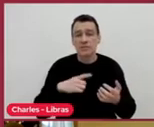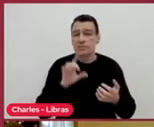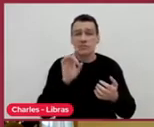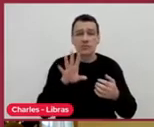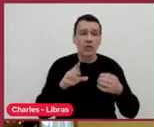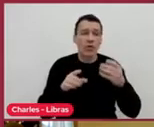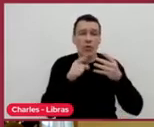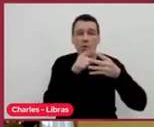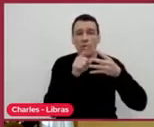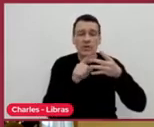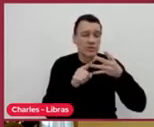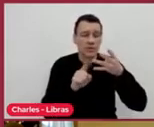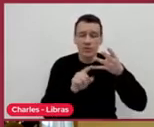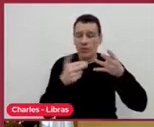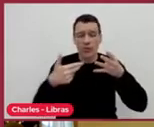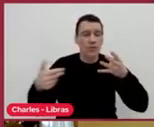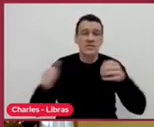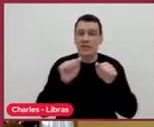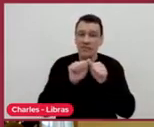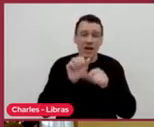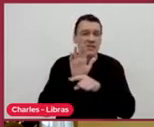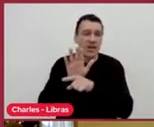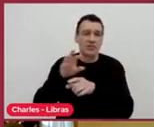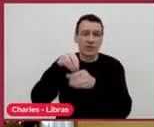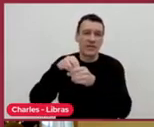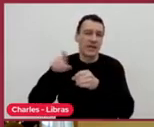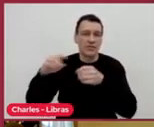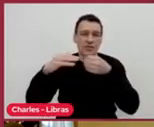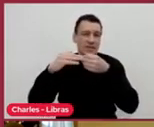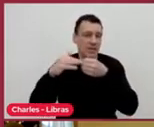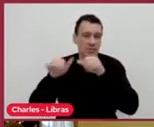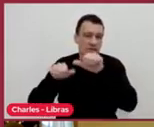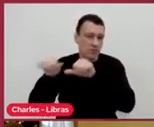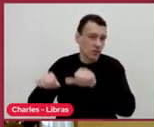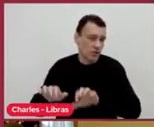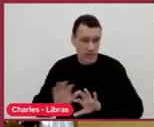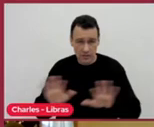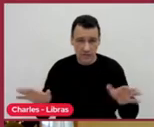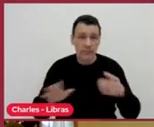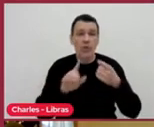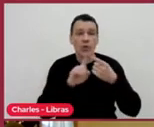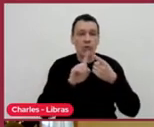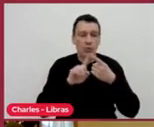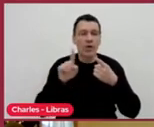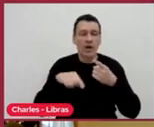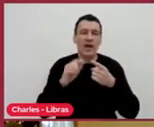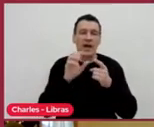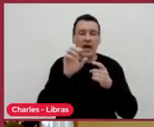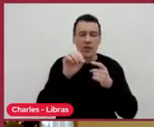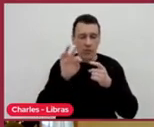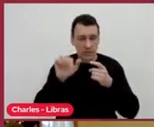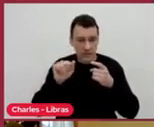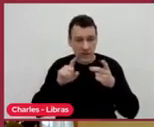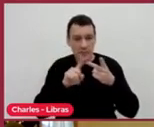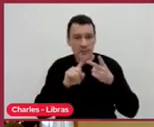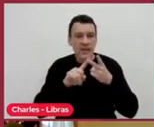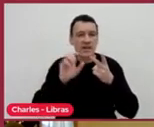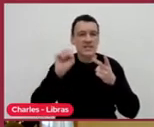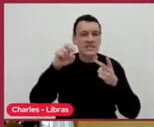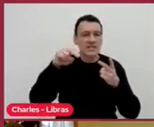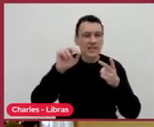for my database, or in this case for both databases. One for accounts, one for snapshots, one for line items.